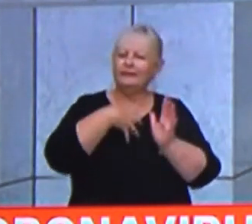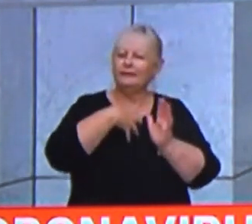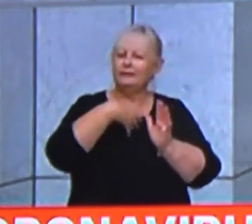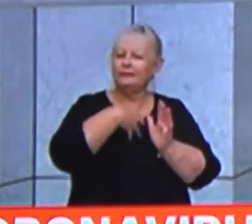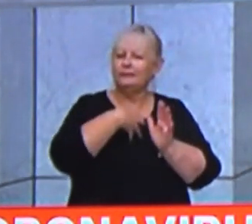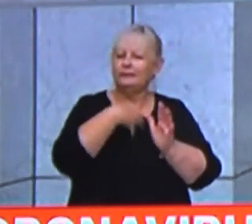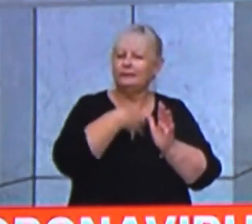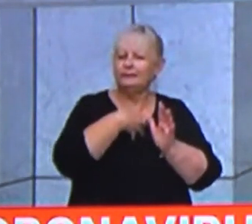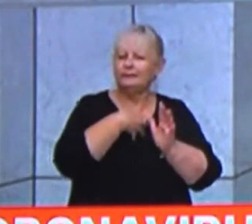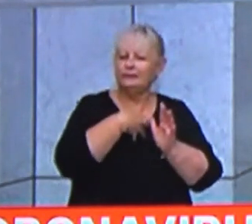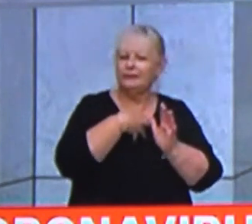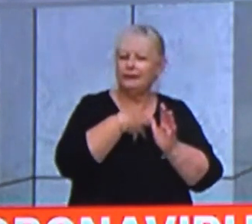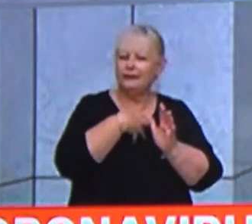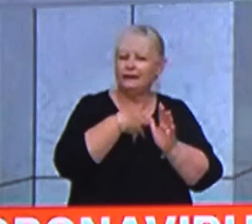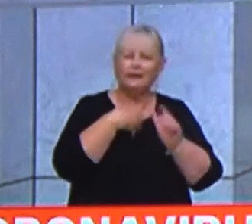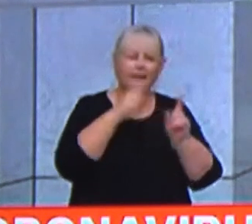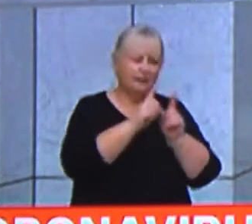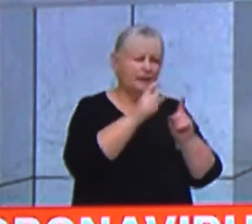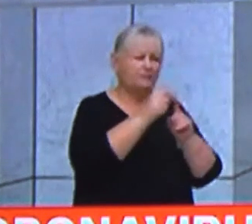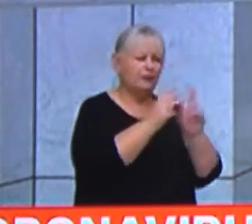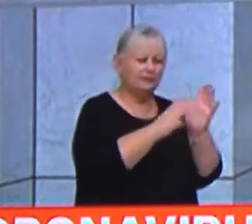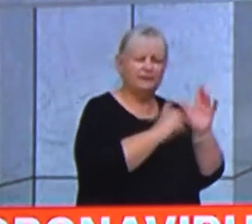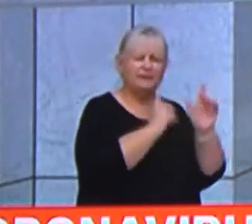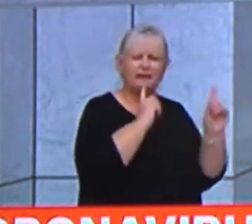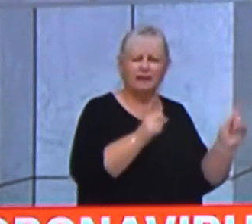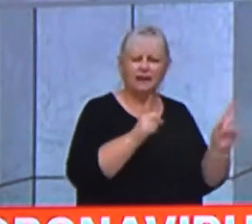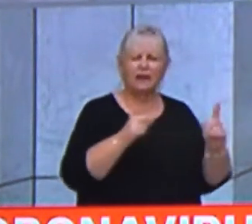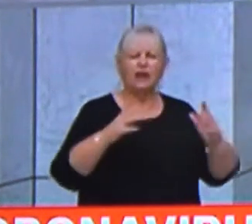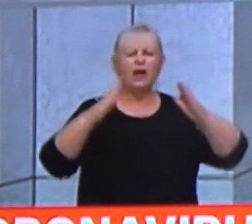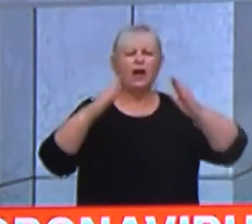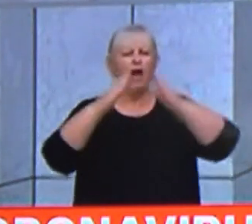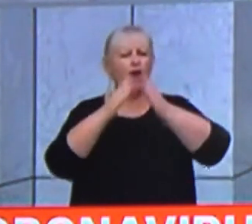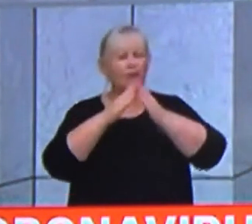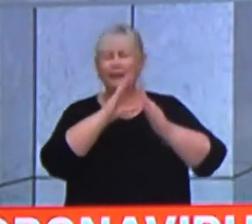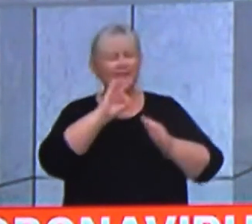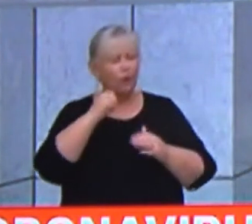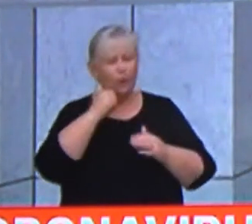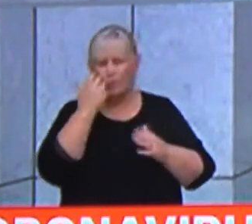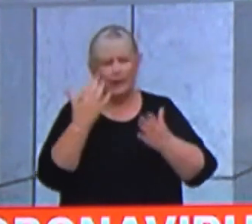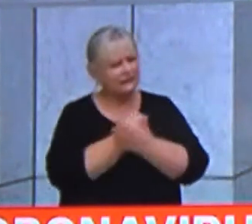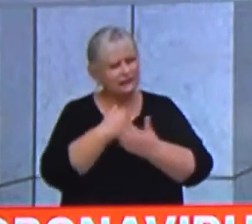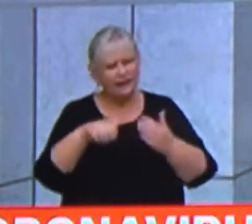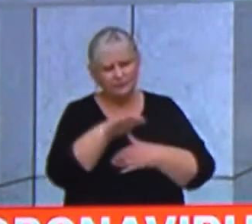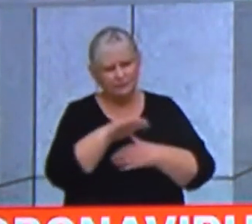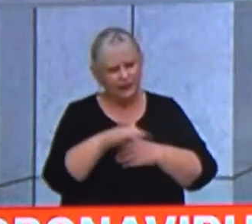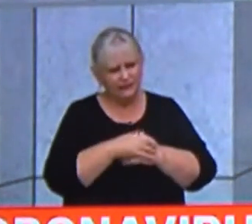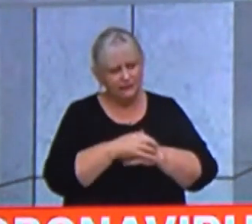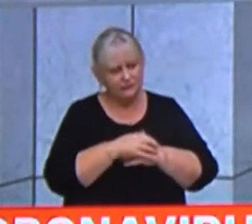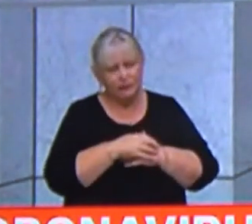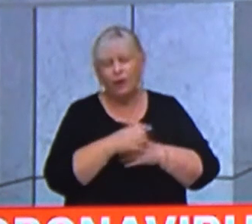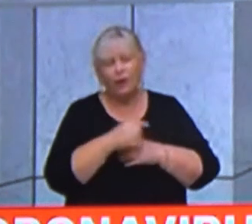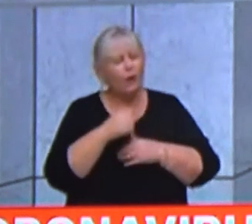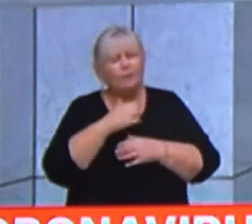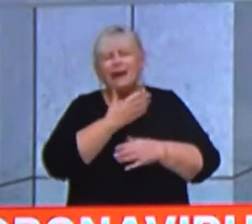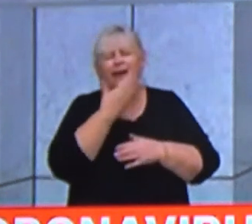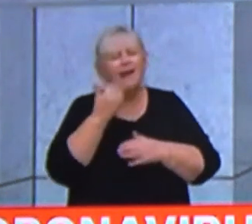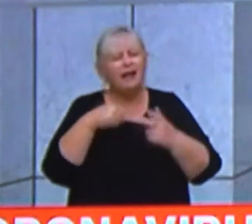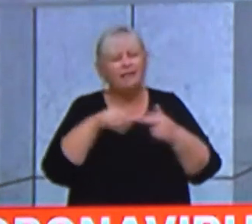your GP, your specialist, your mental health psychiatrist